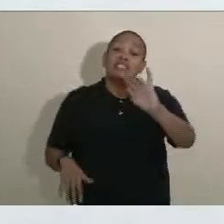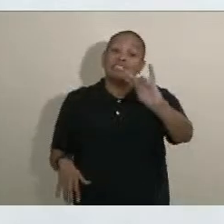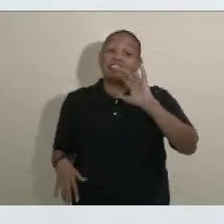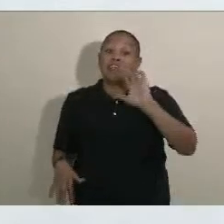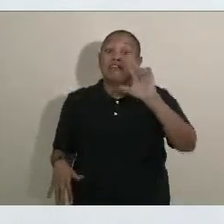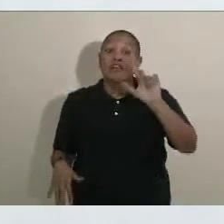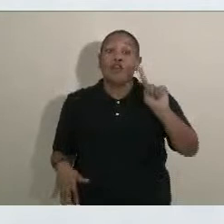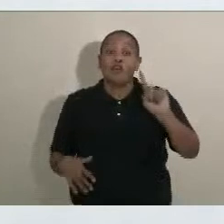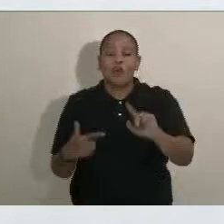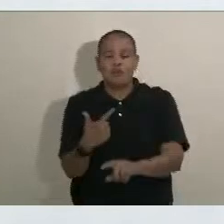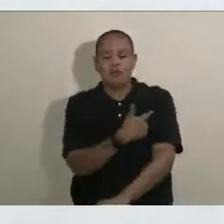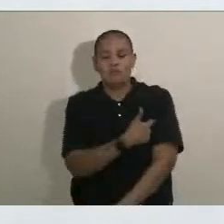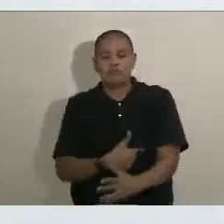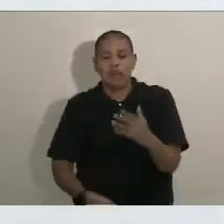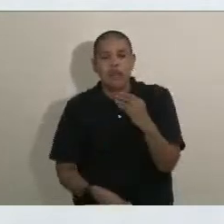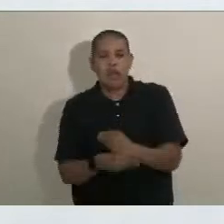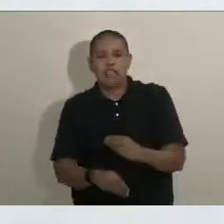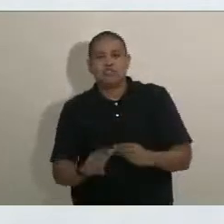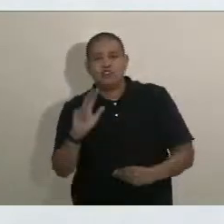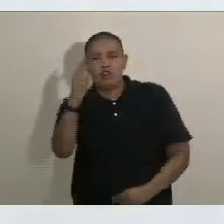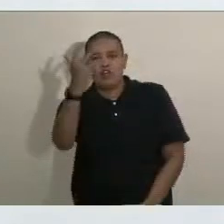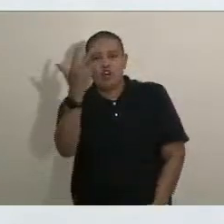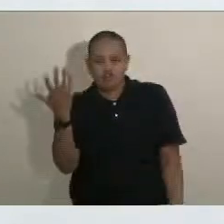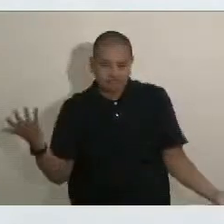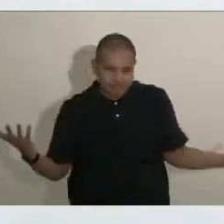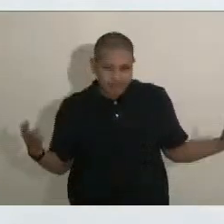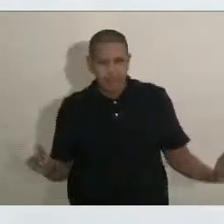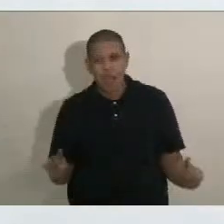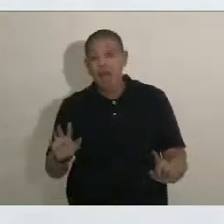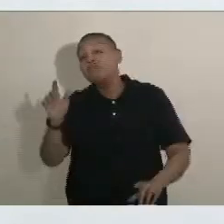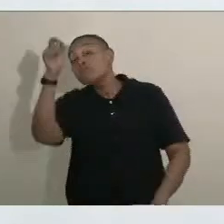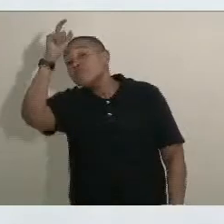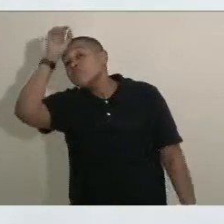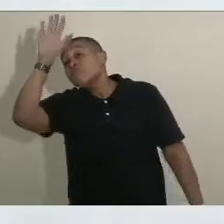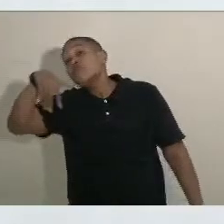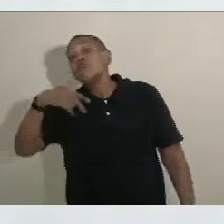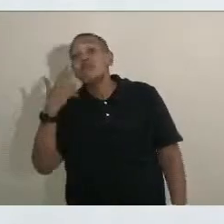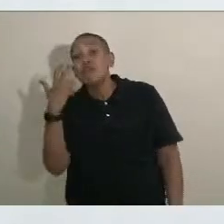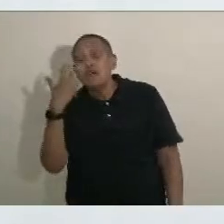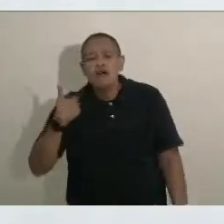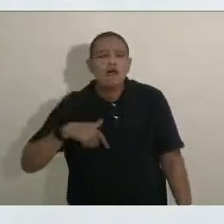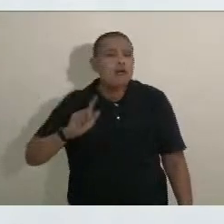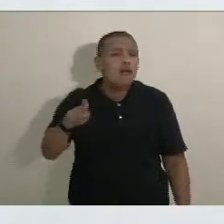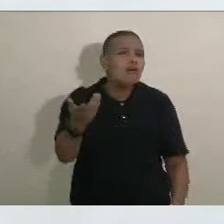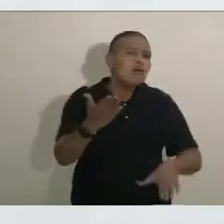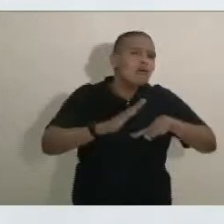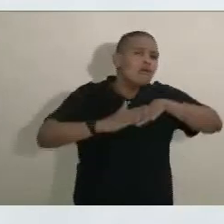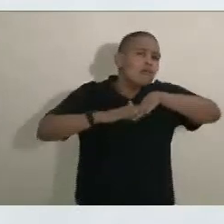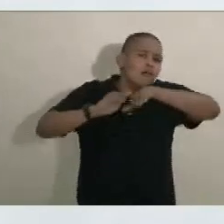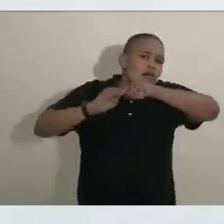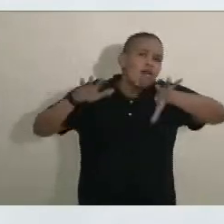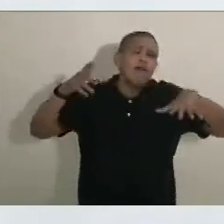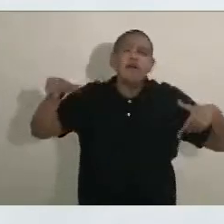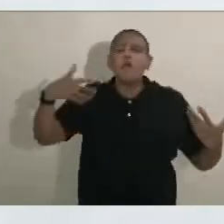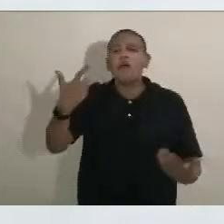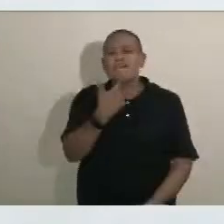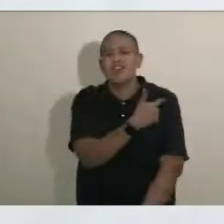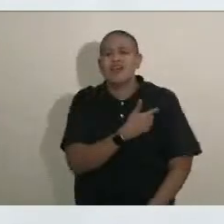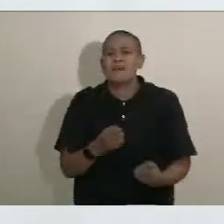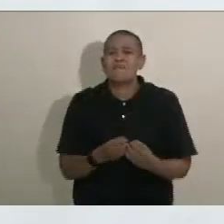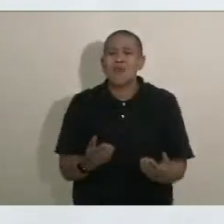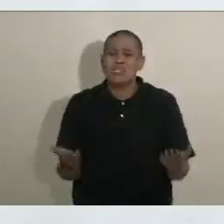32,731 boosters. There is no doubt, ladies and gentlemen, that we need to increase the